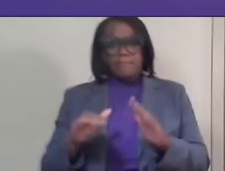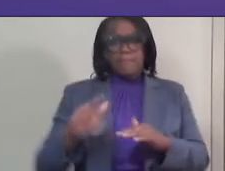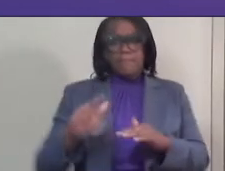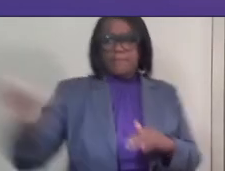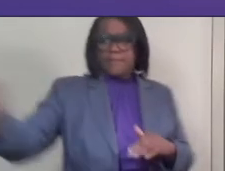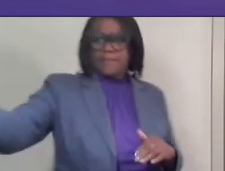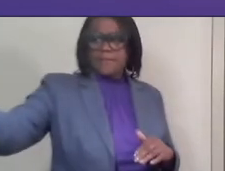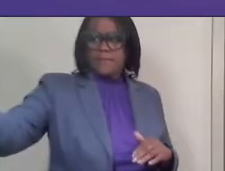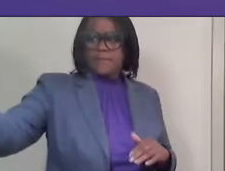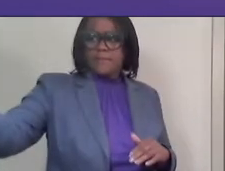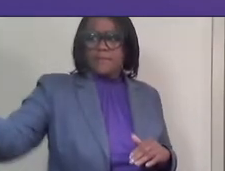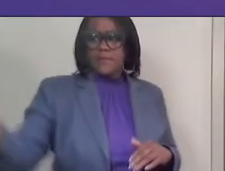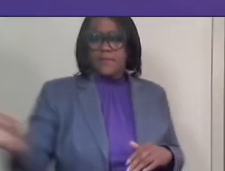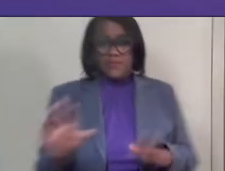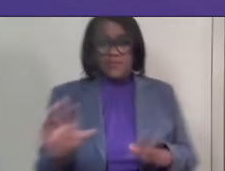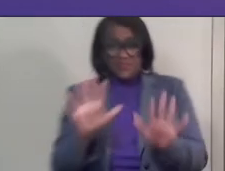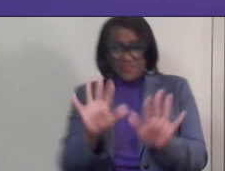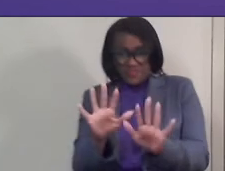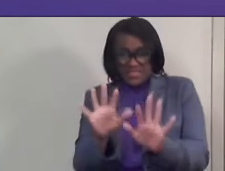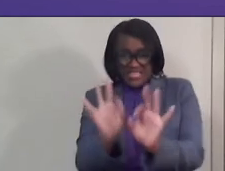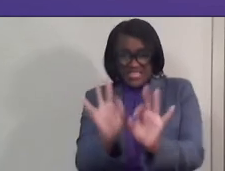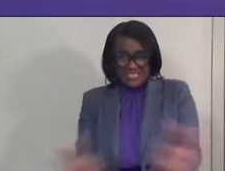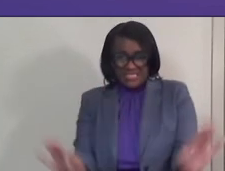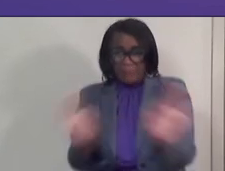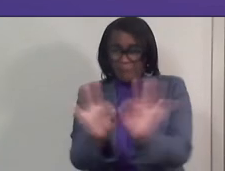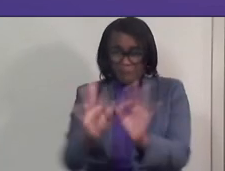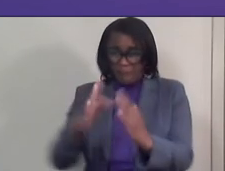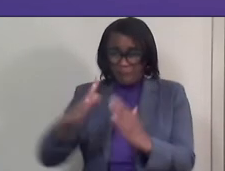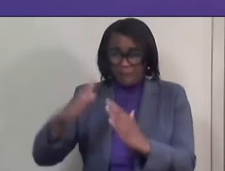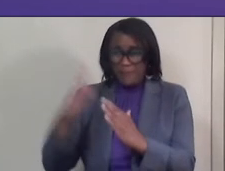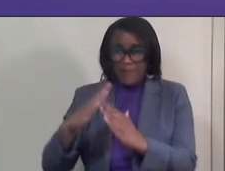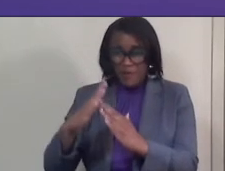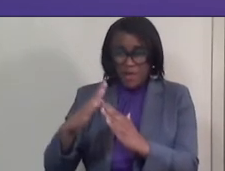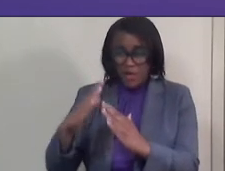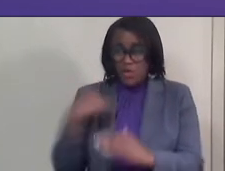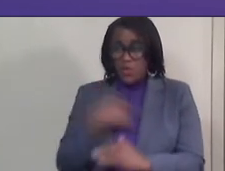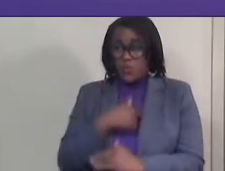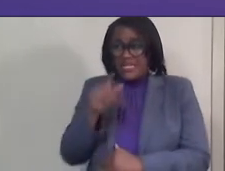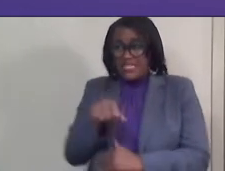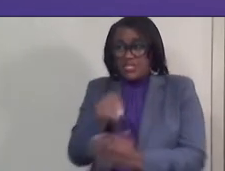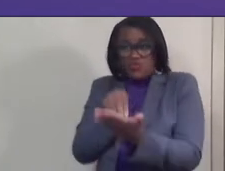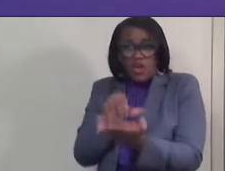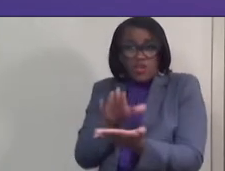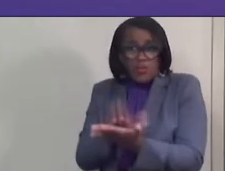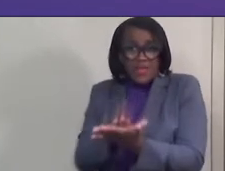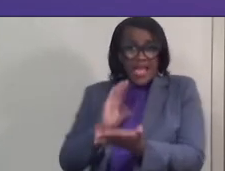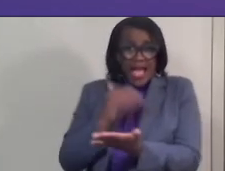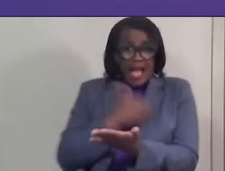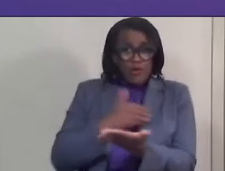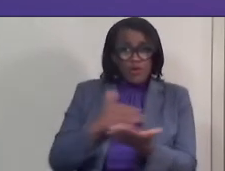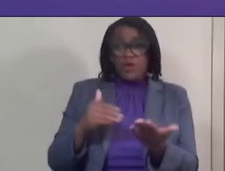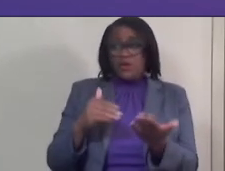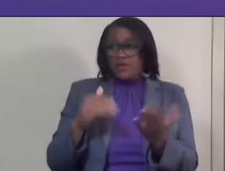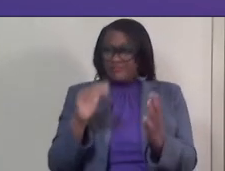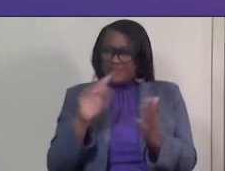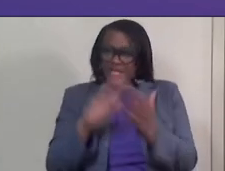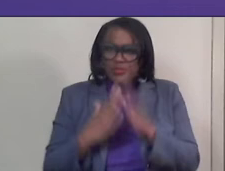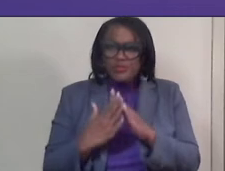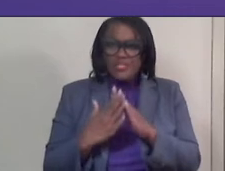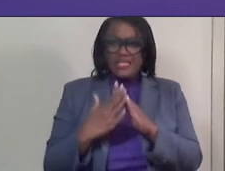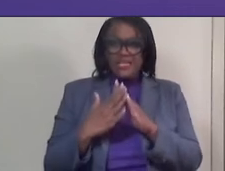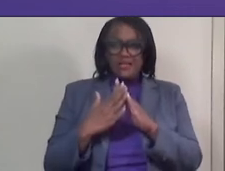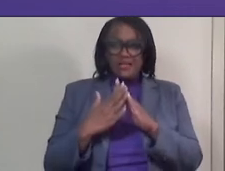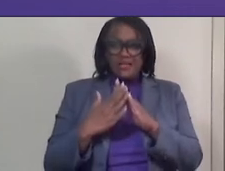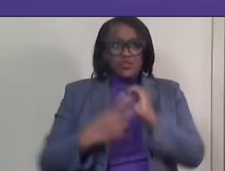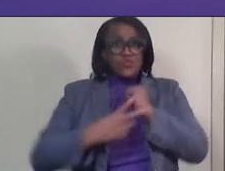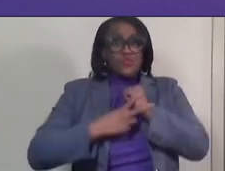It is paramount that we document our community to preserve alternative,